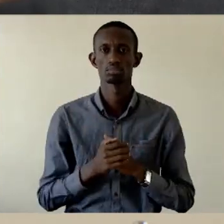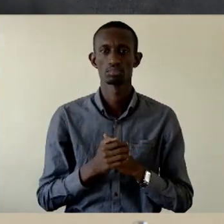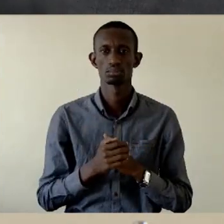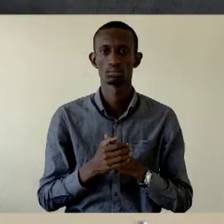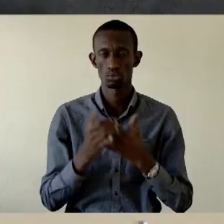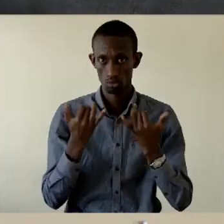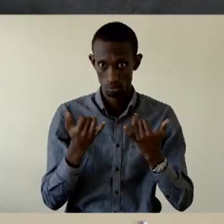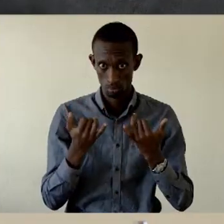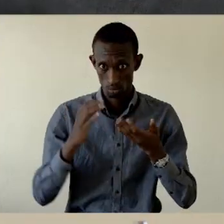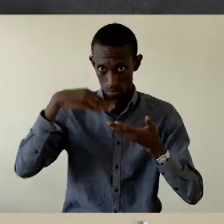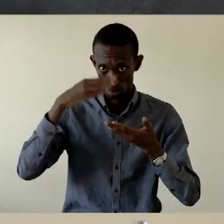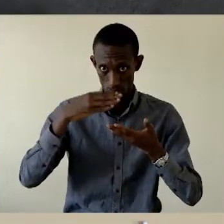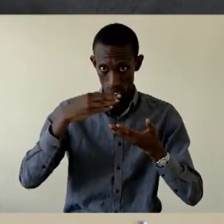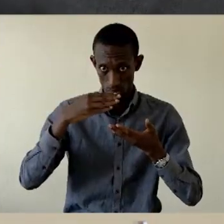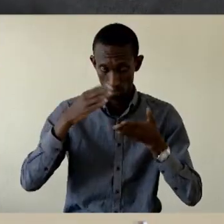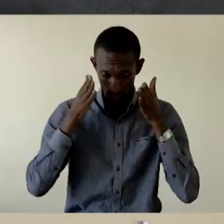the exercise which will